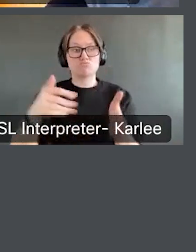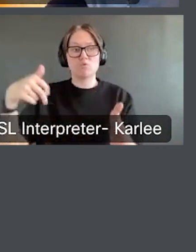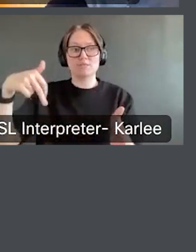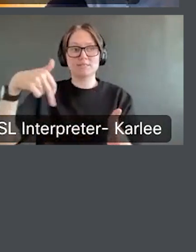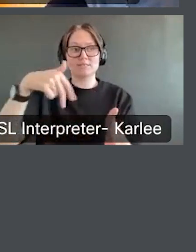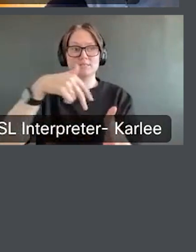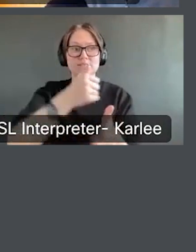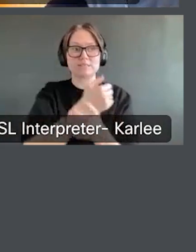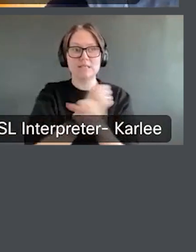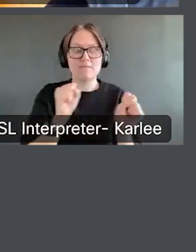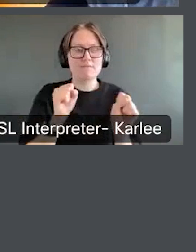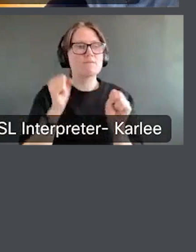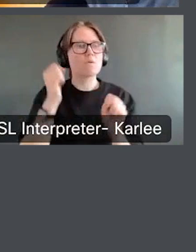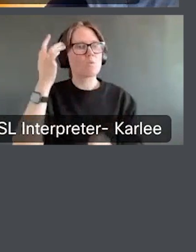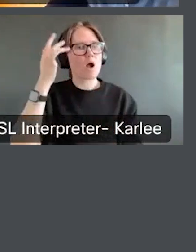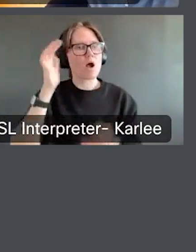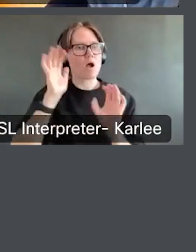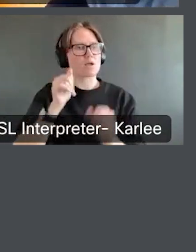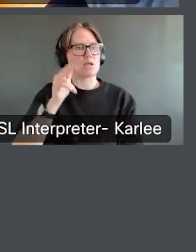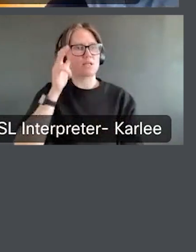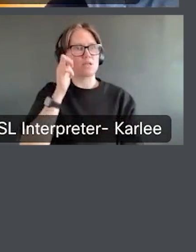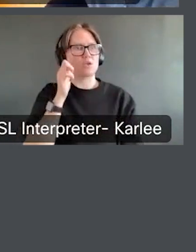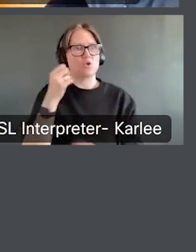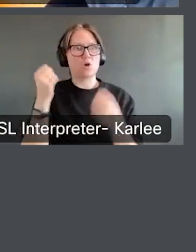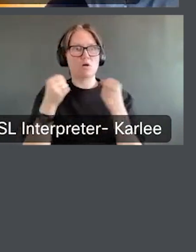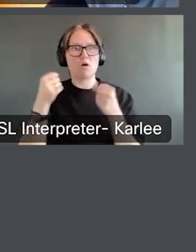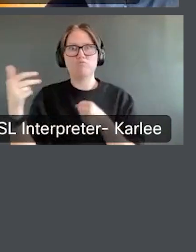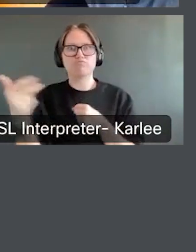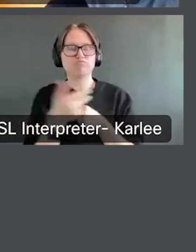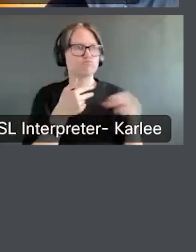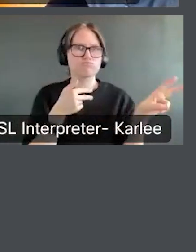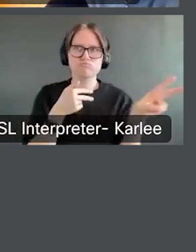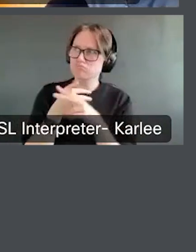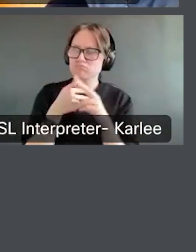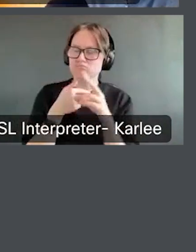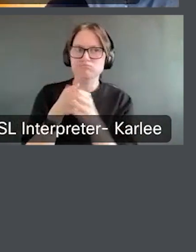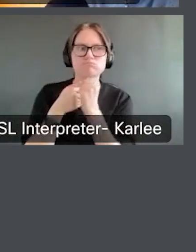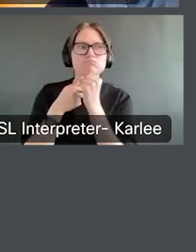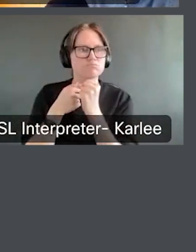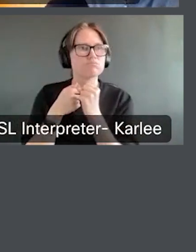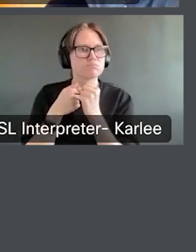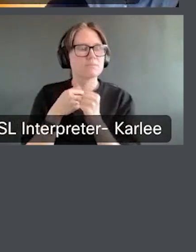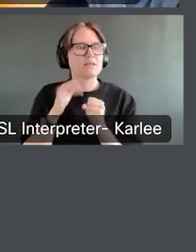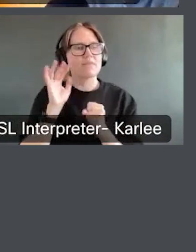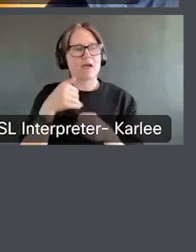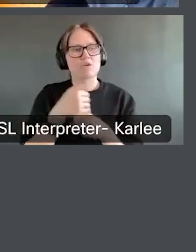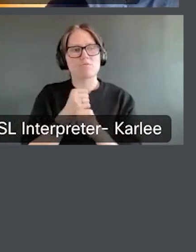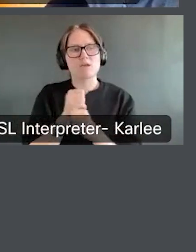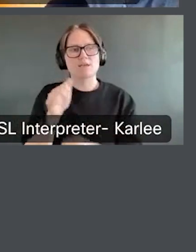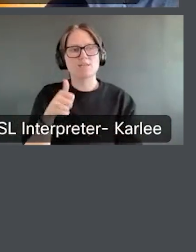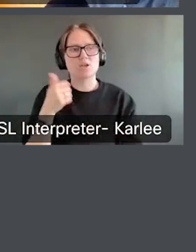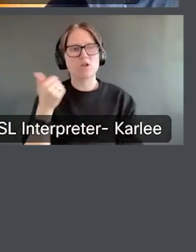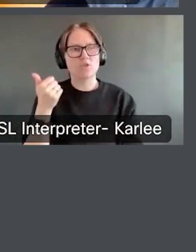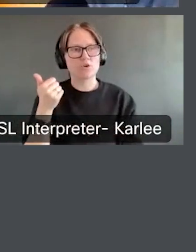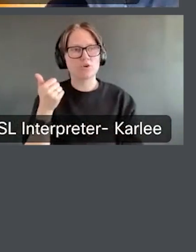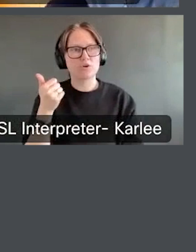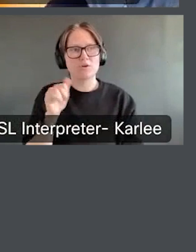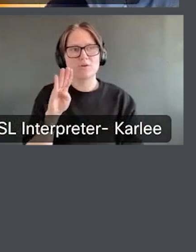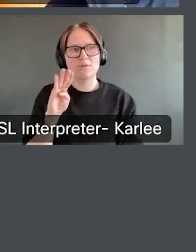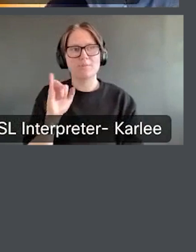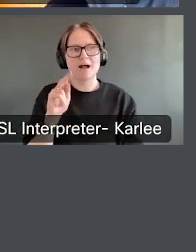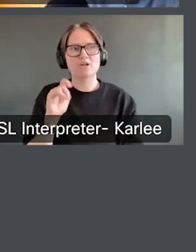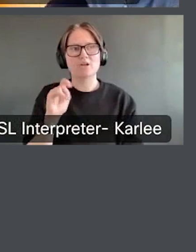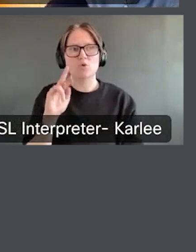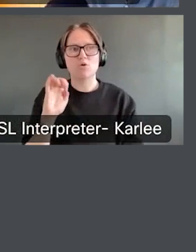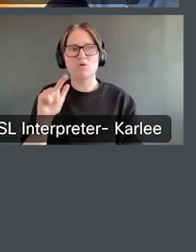can hear if something's coming and turn and look quickly. And it creates there's a binaural advantage that we refer